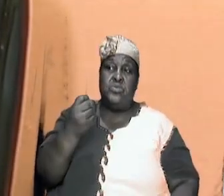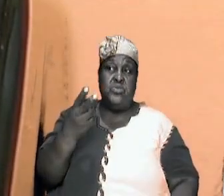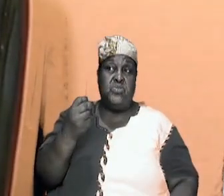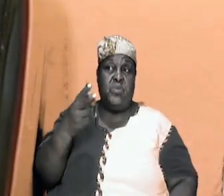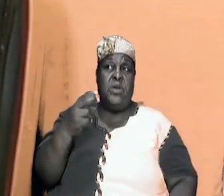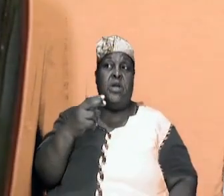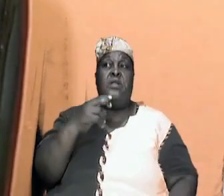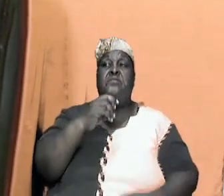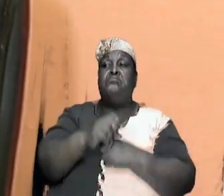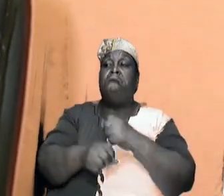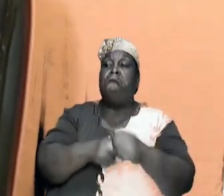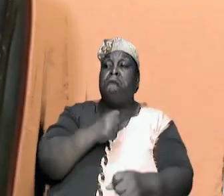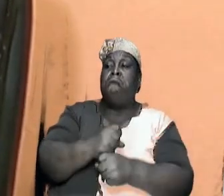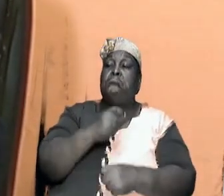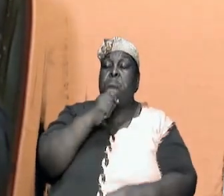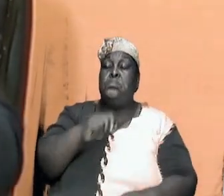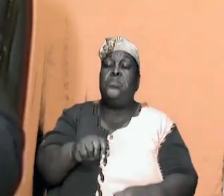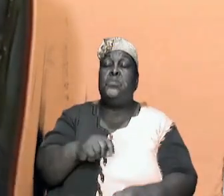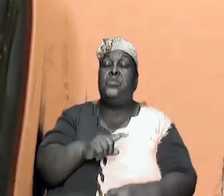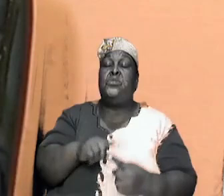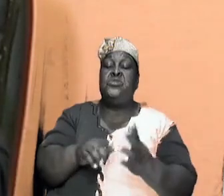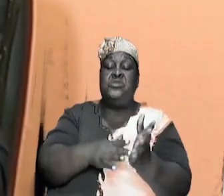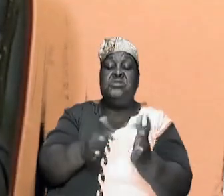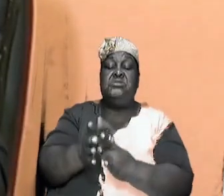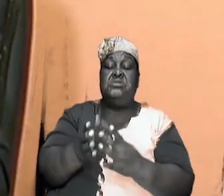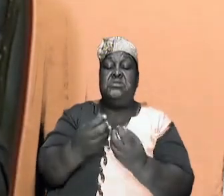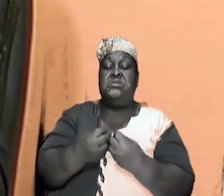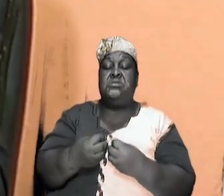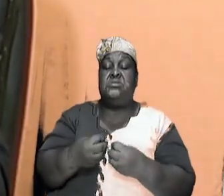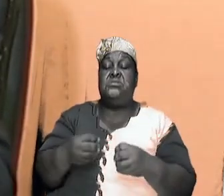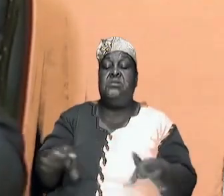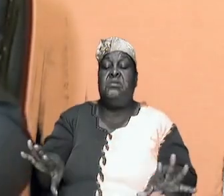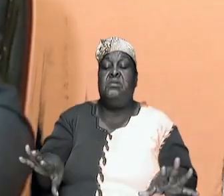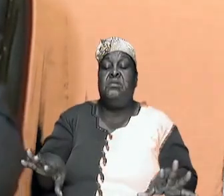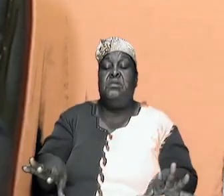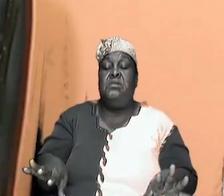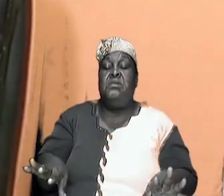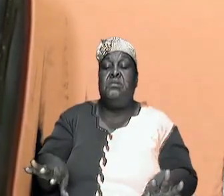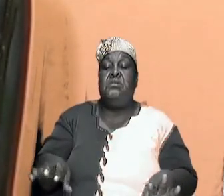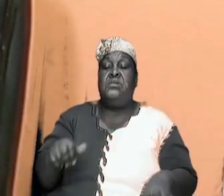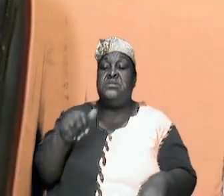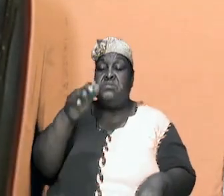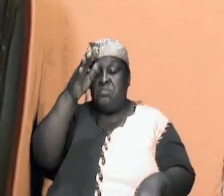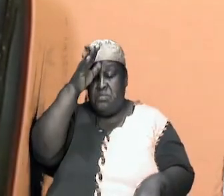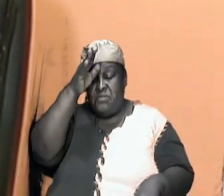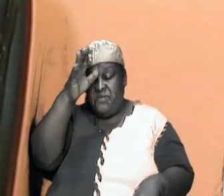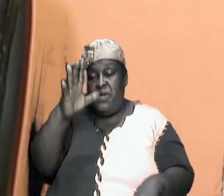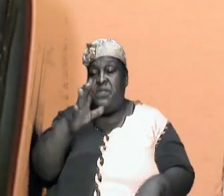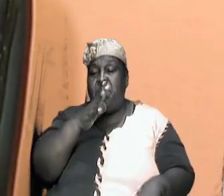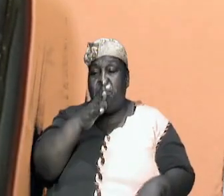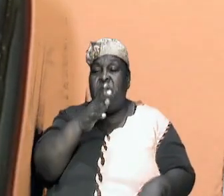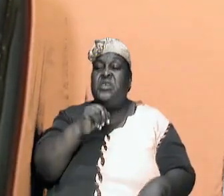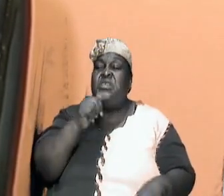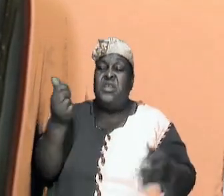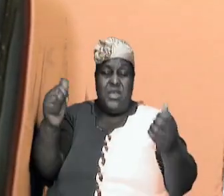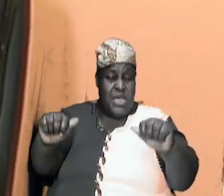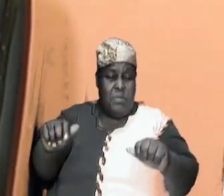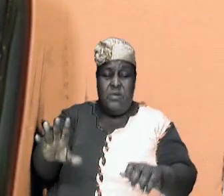he got lost. And, well, he didn't get lost, actually, but his mother and father was unable to find